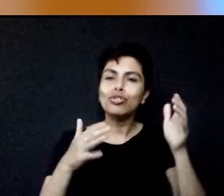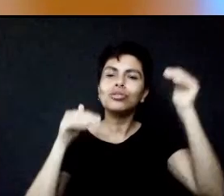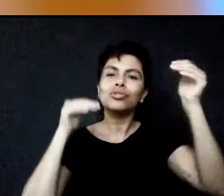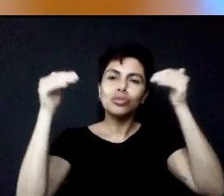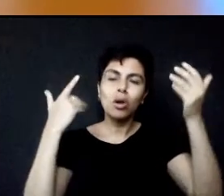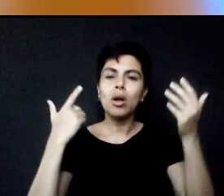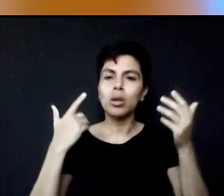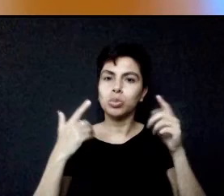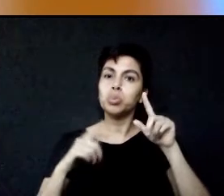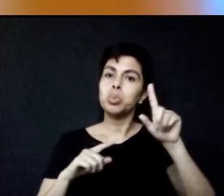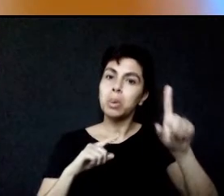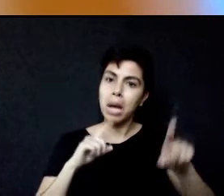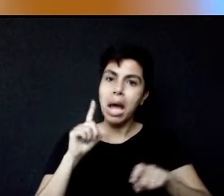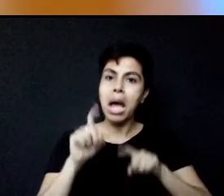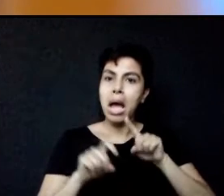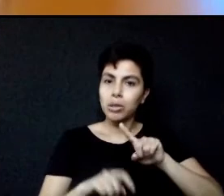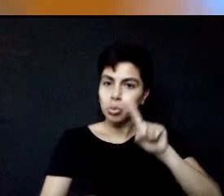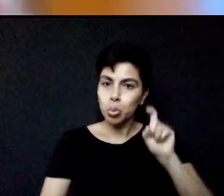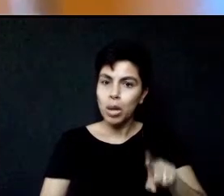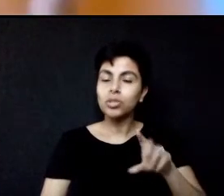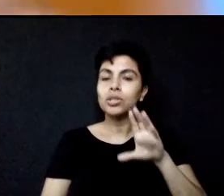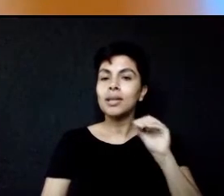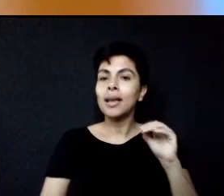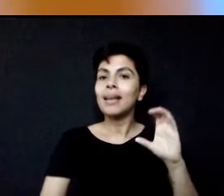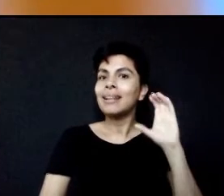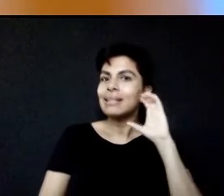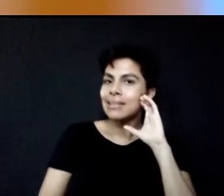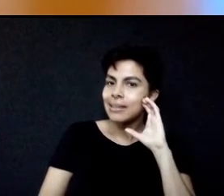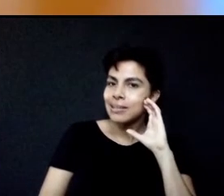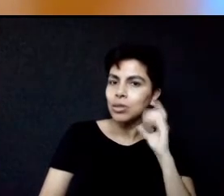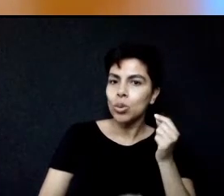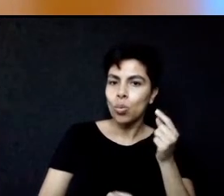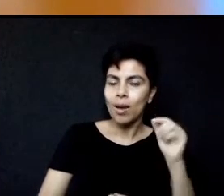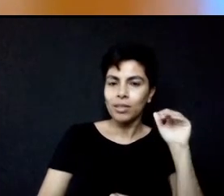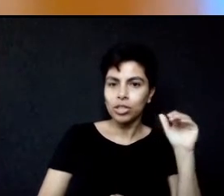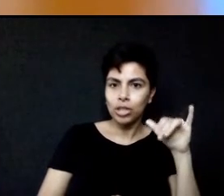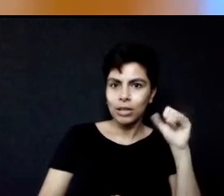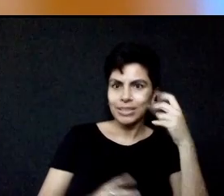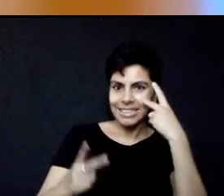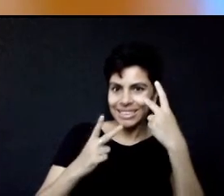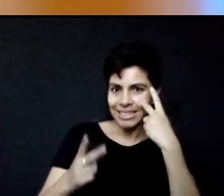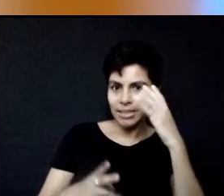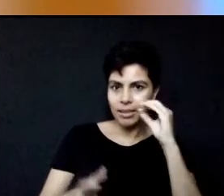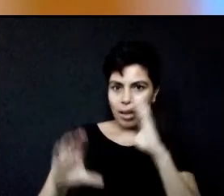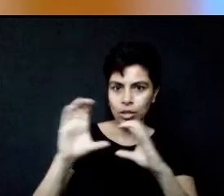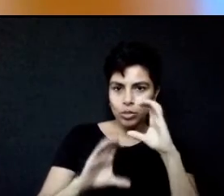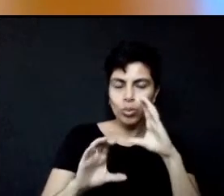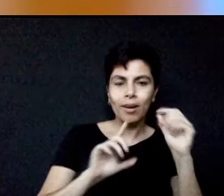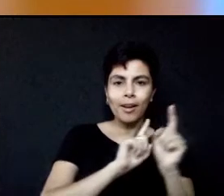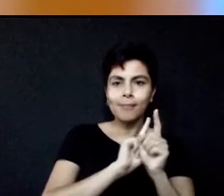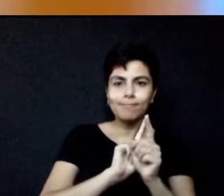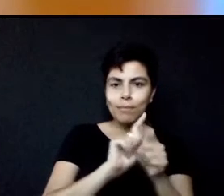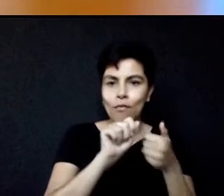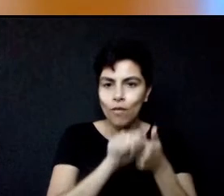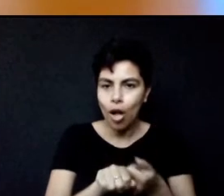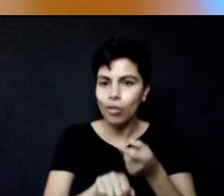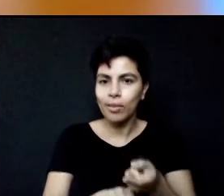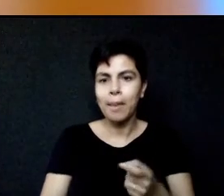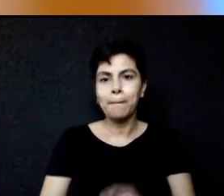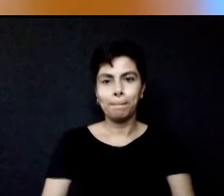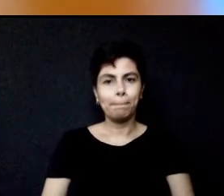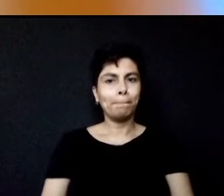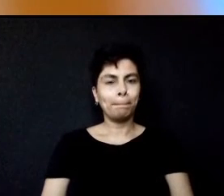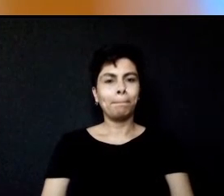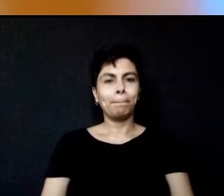adults to ask questions and really hear what the child is seeing and exploring and going with them on that path